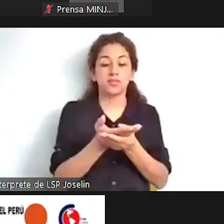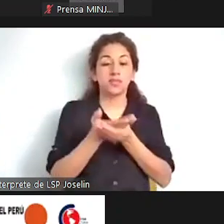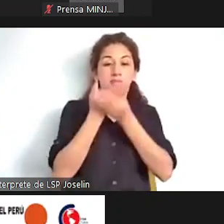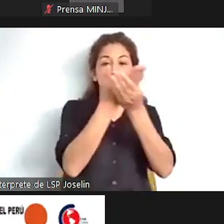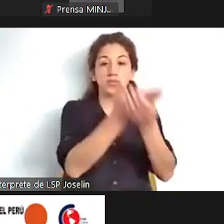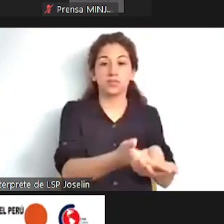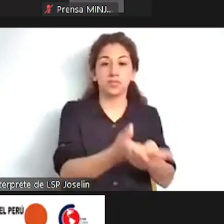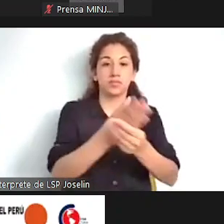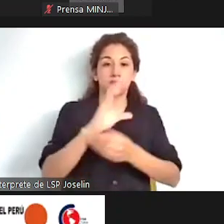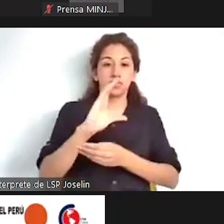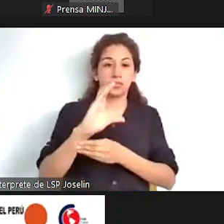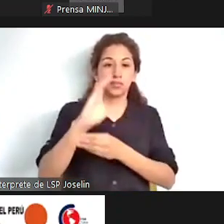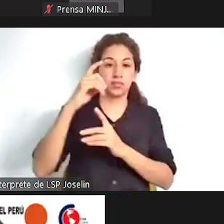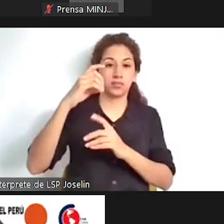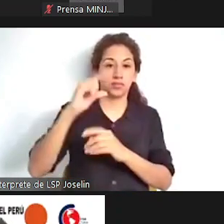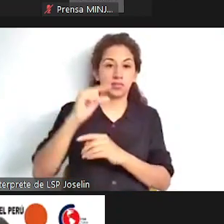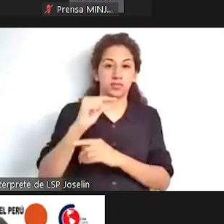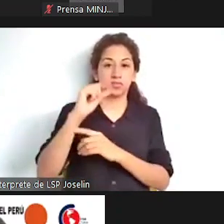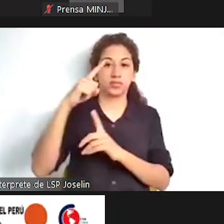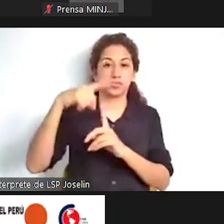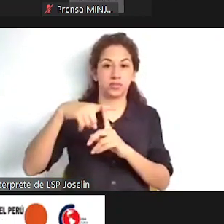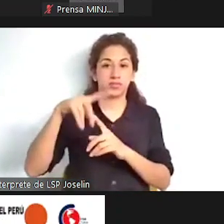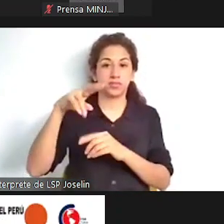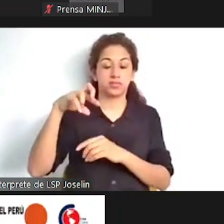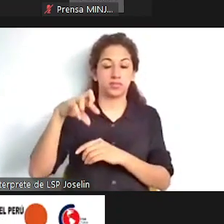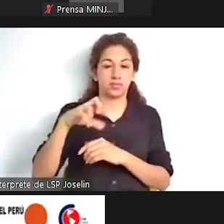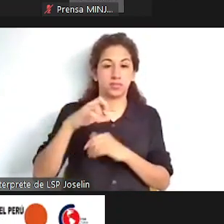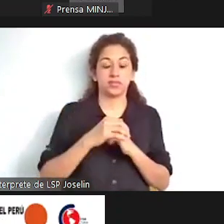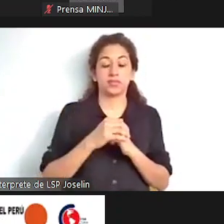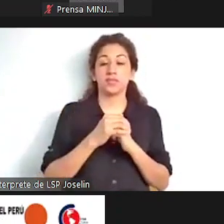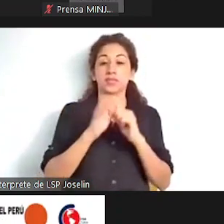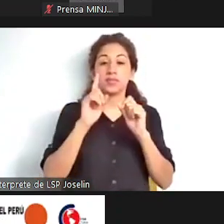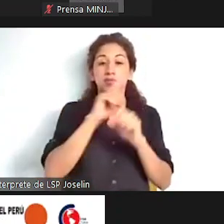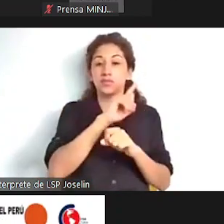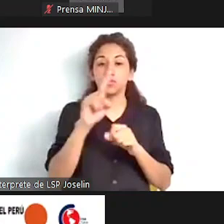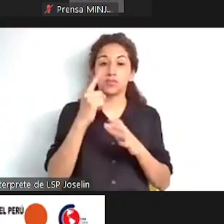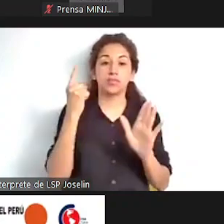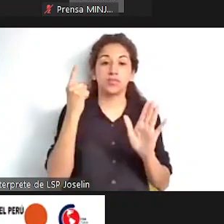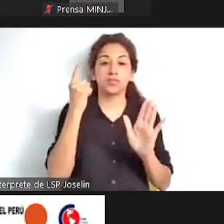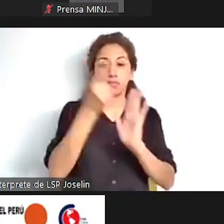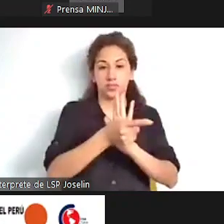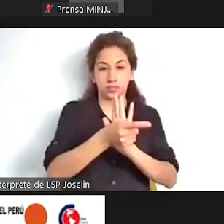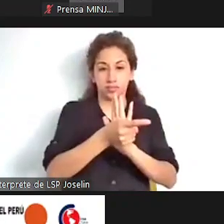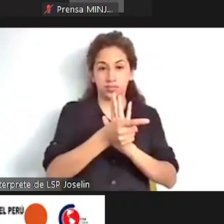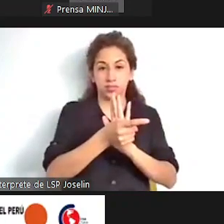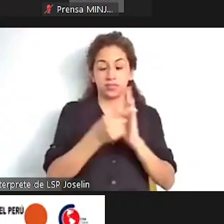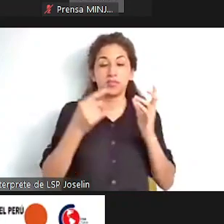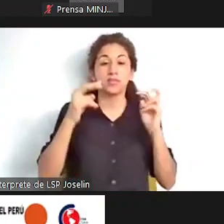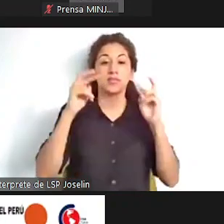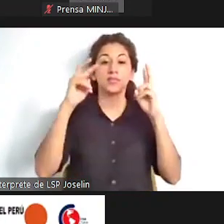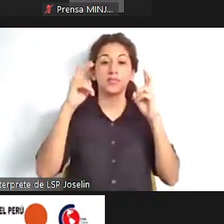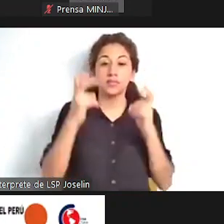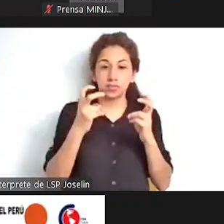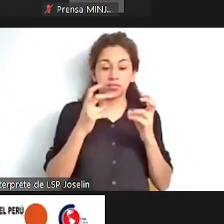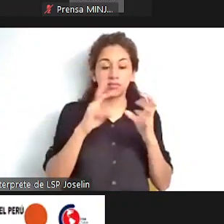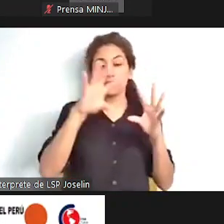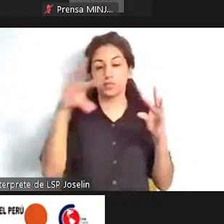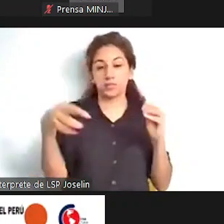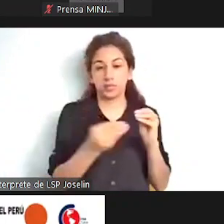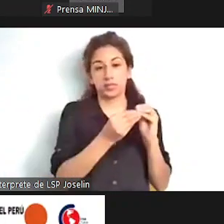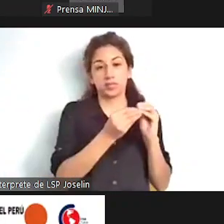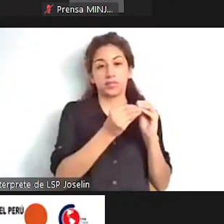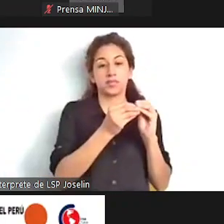institutional budget of the public entities that are involved without demanding